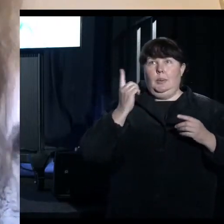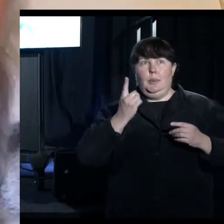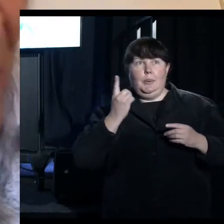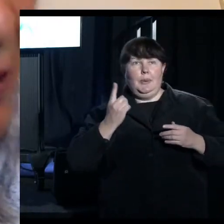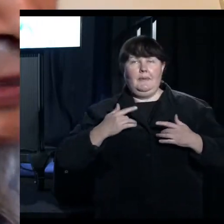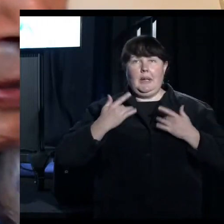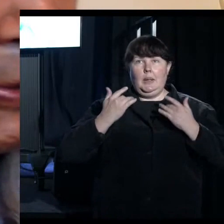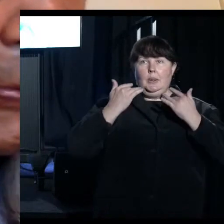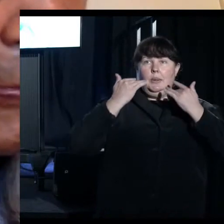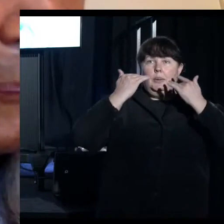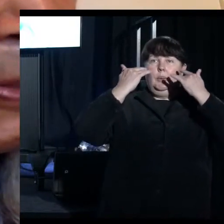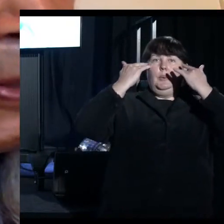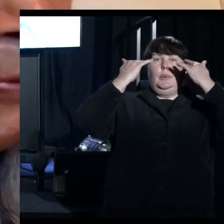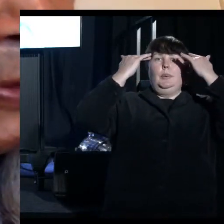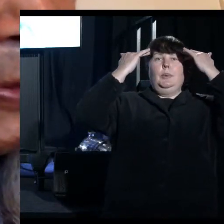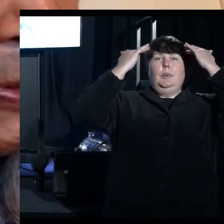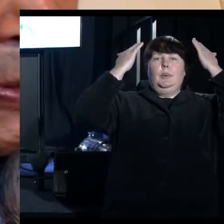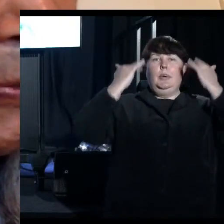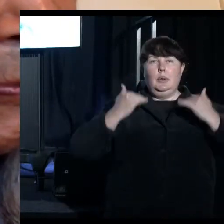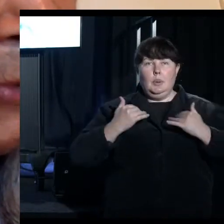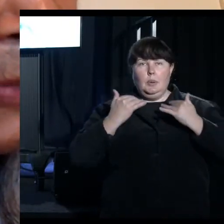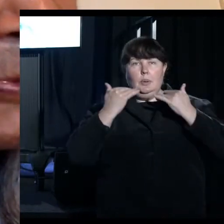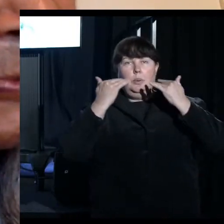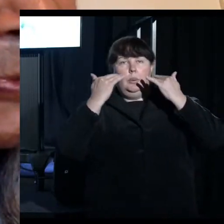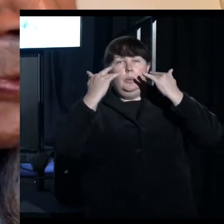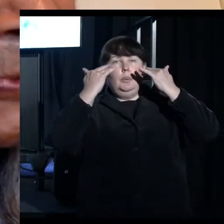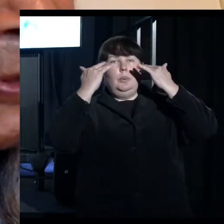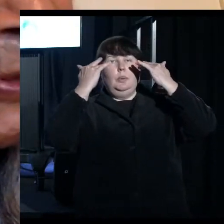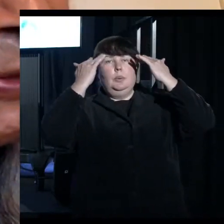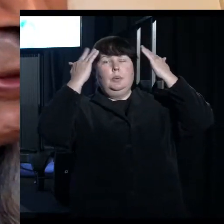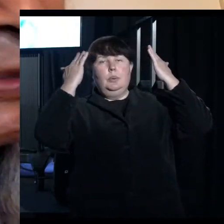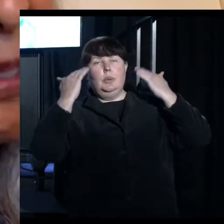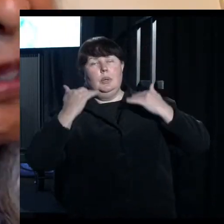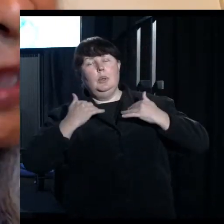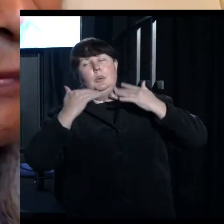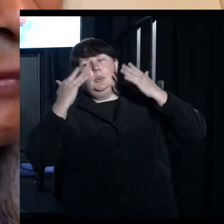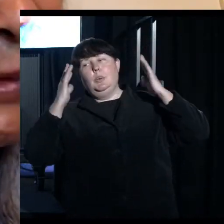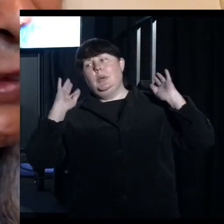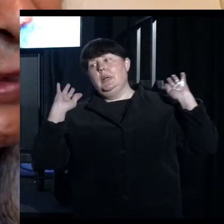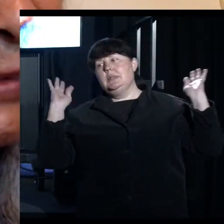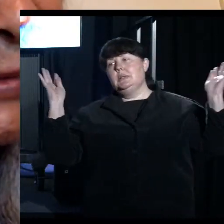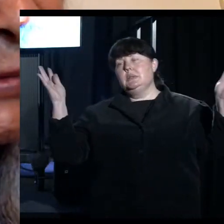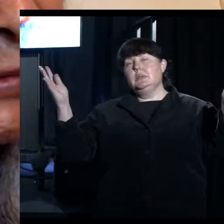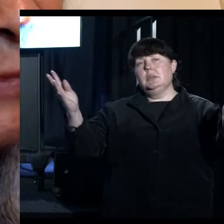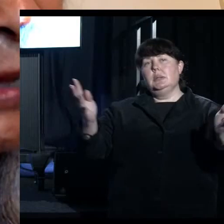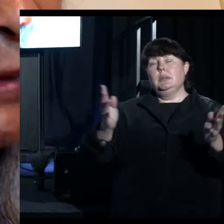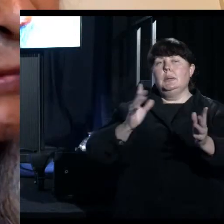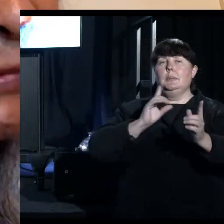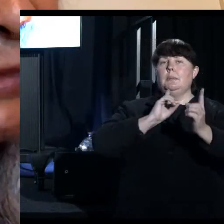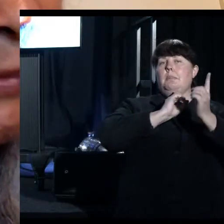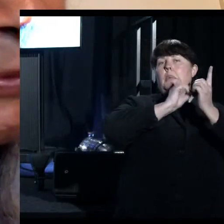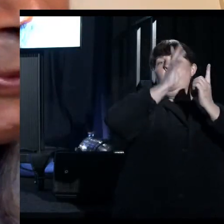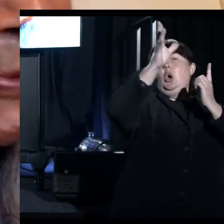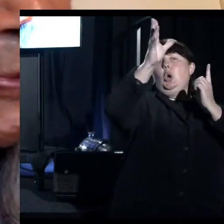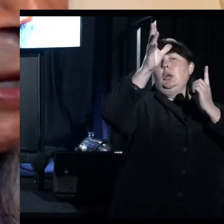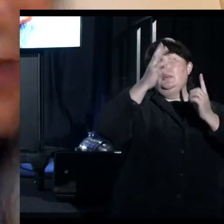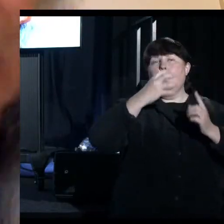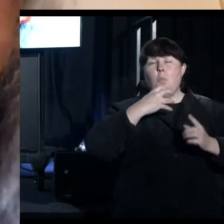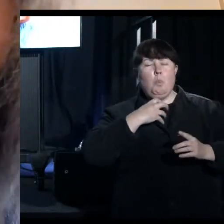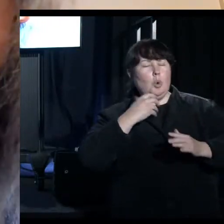us beyond belief as we surrender happily to smiles